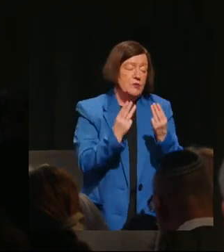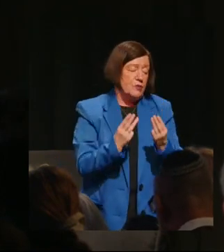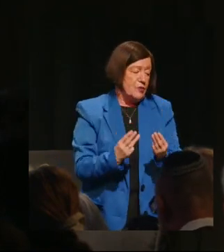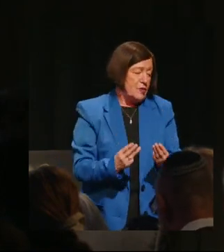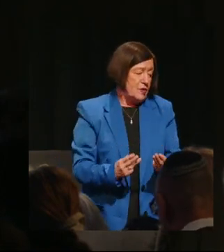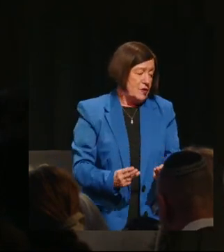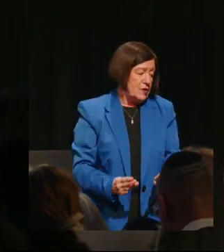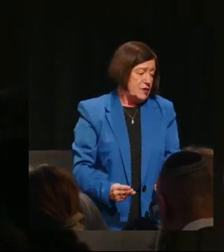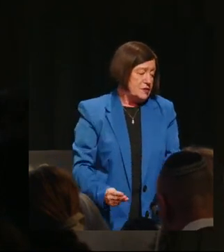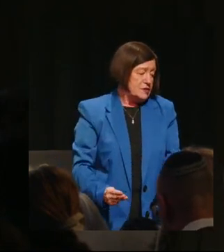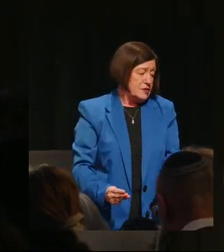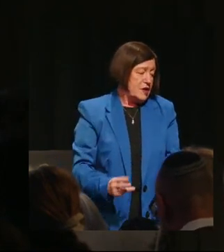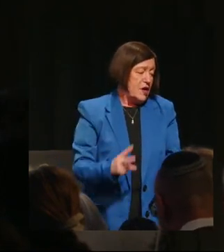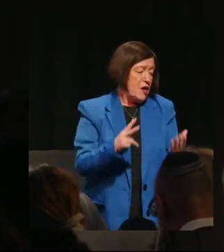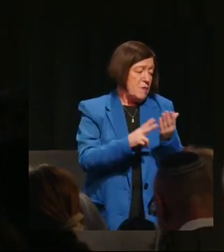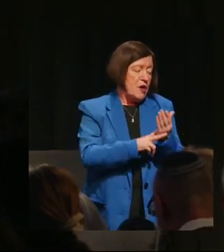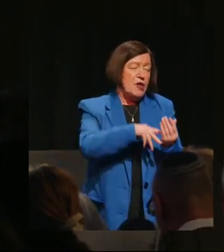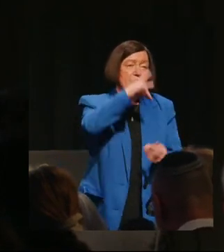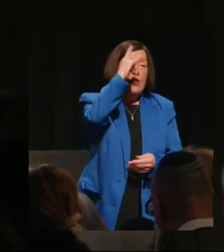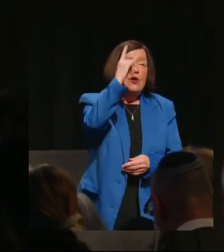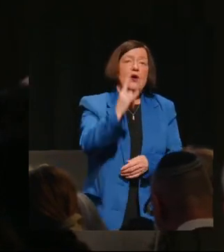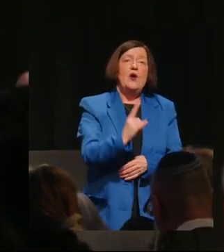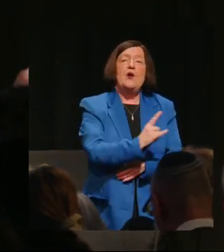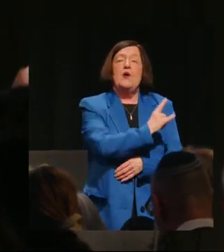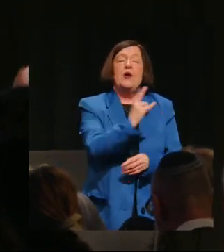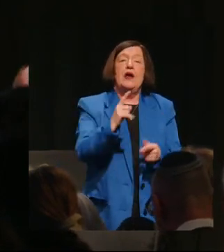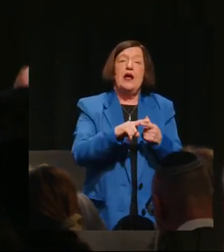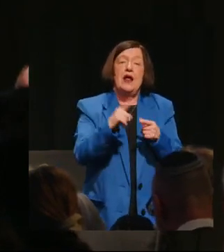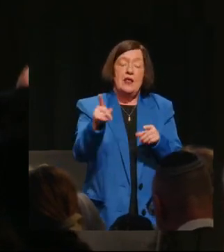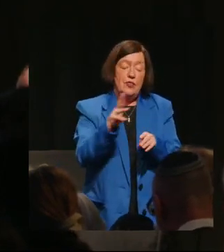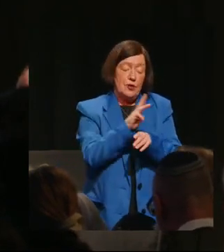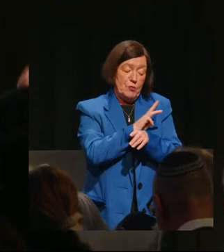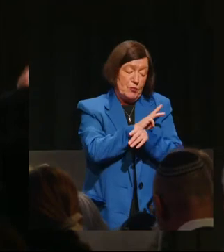al kanfei hashchino